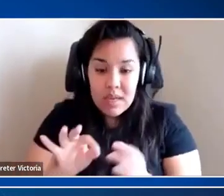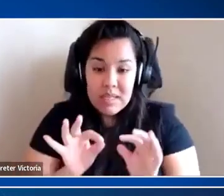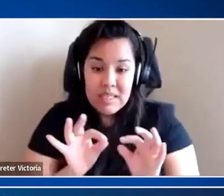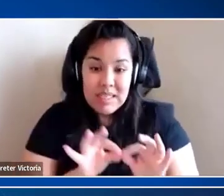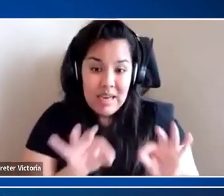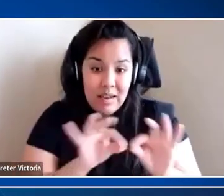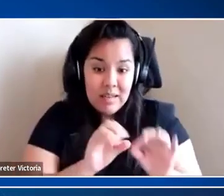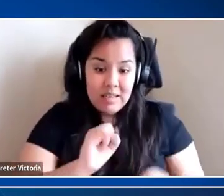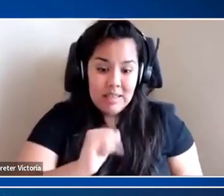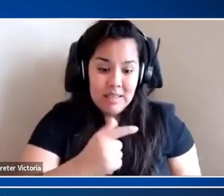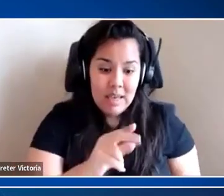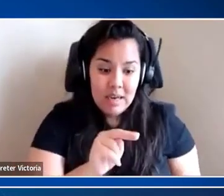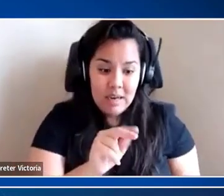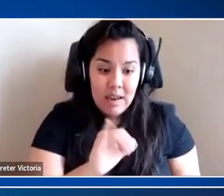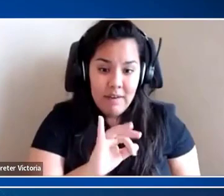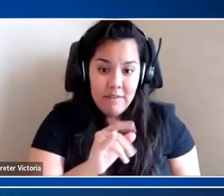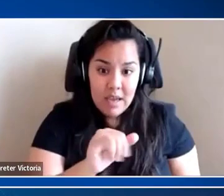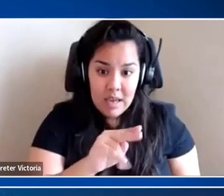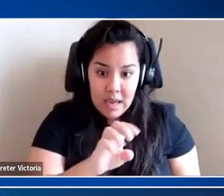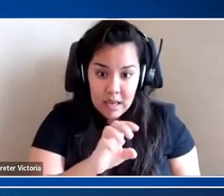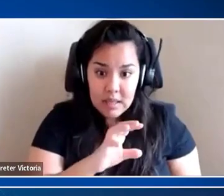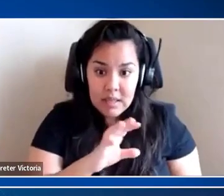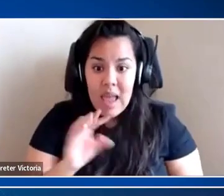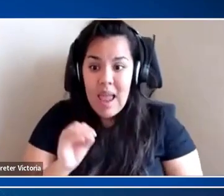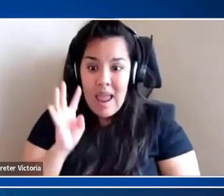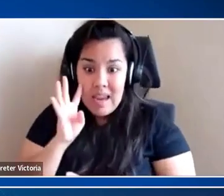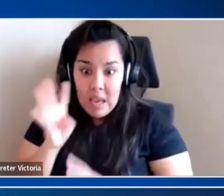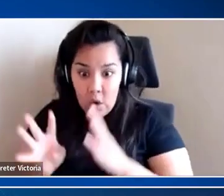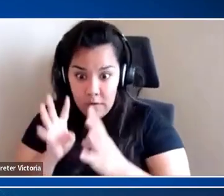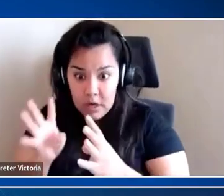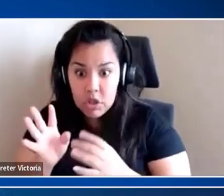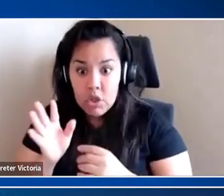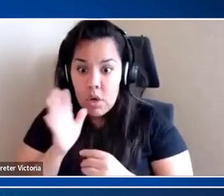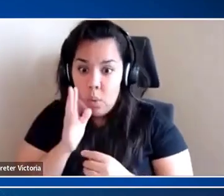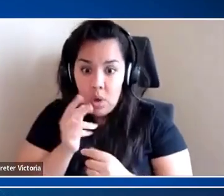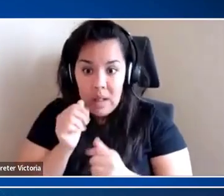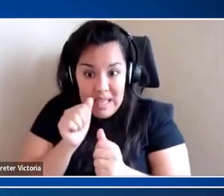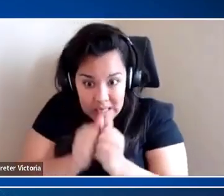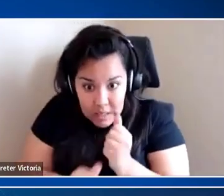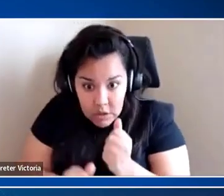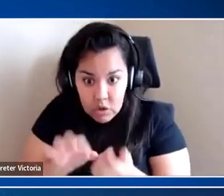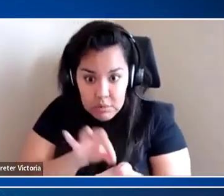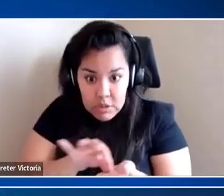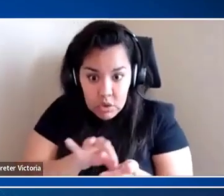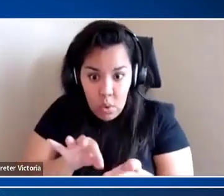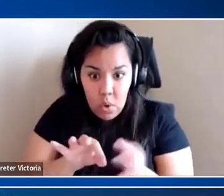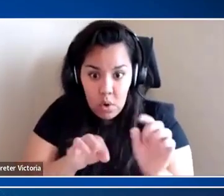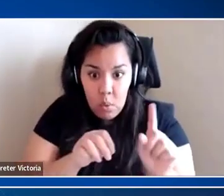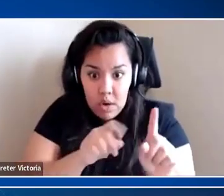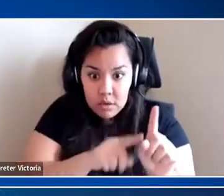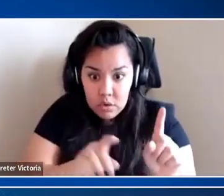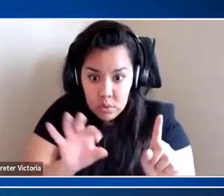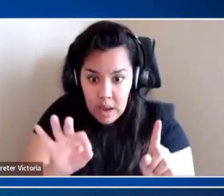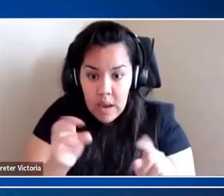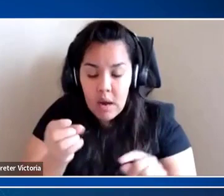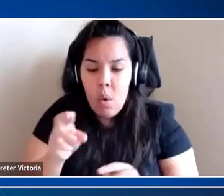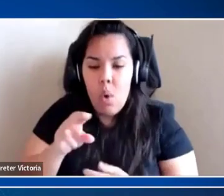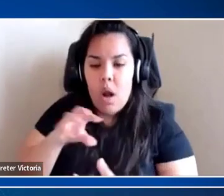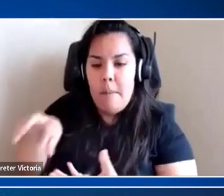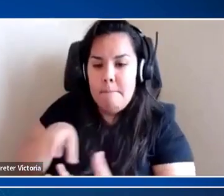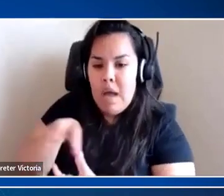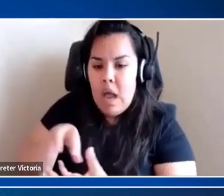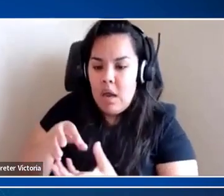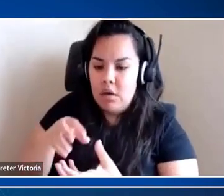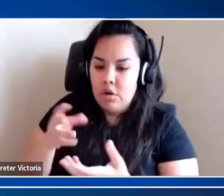are each going to be scored 1 to 9, or is there one combined score? It's just one combined score.